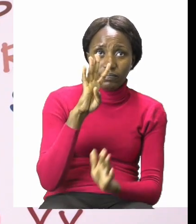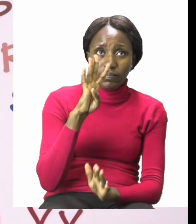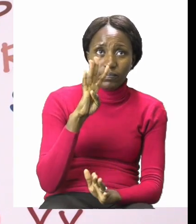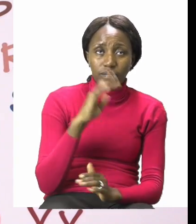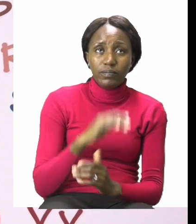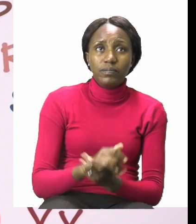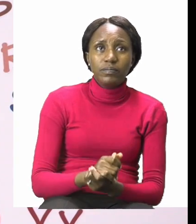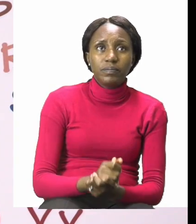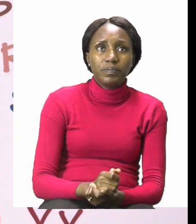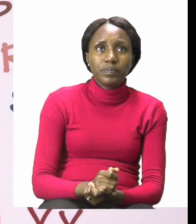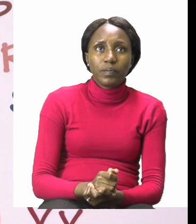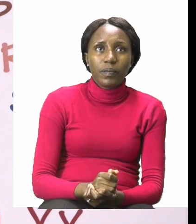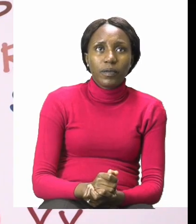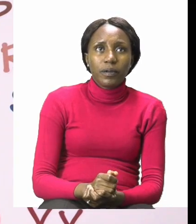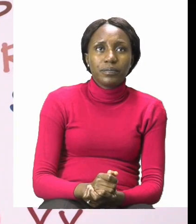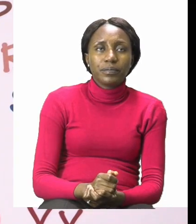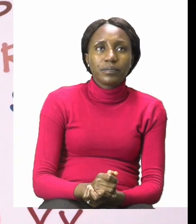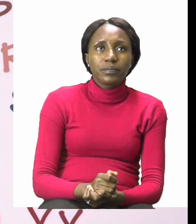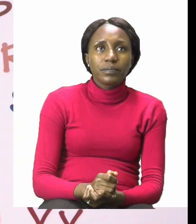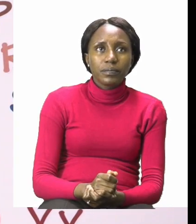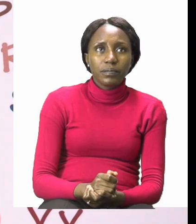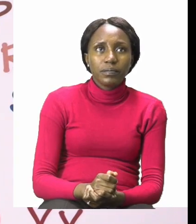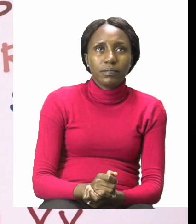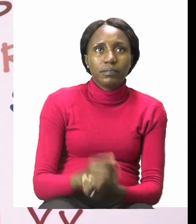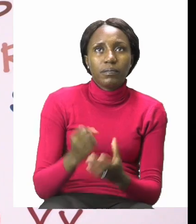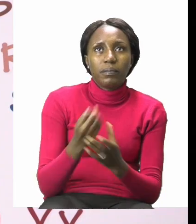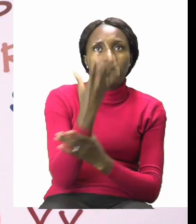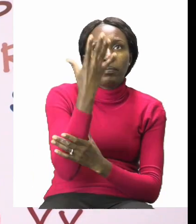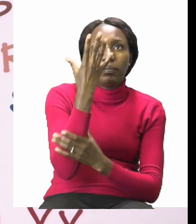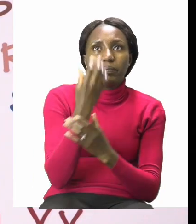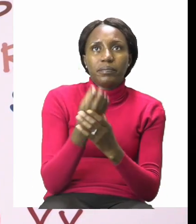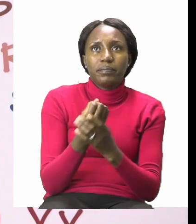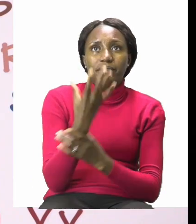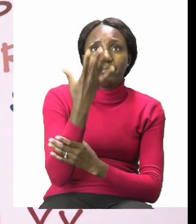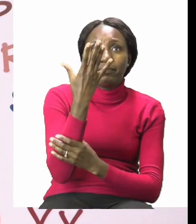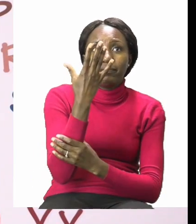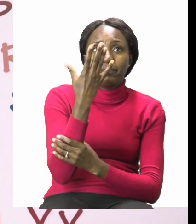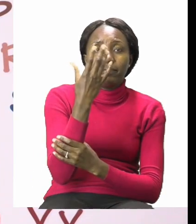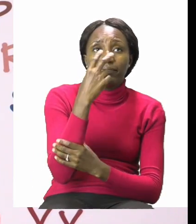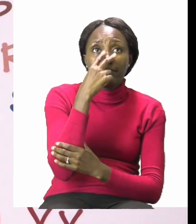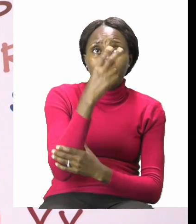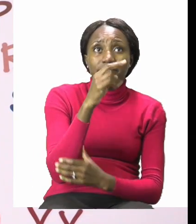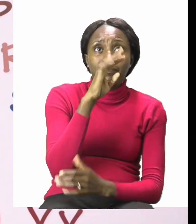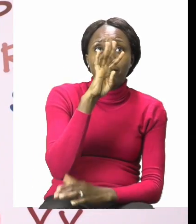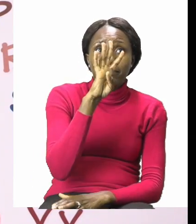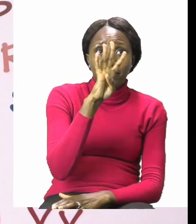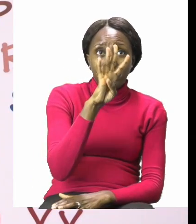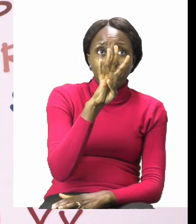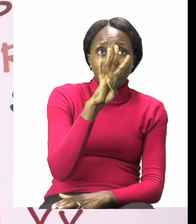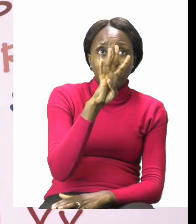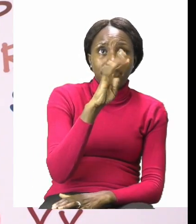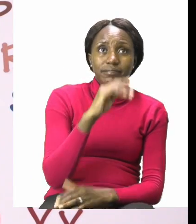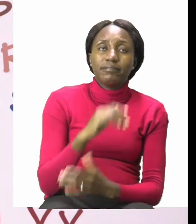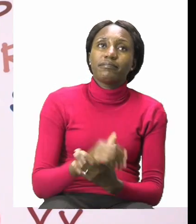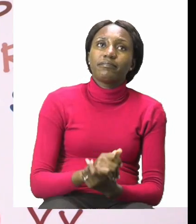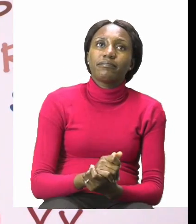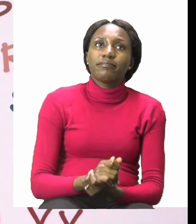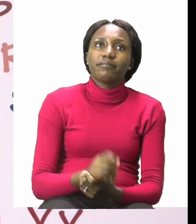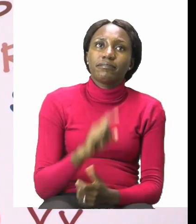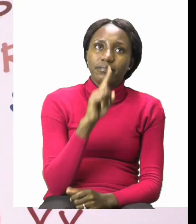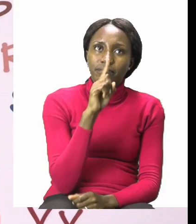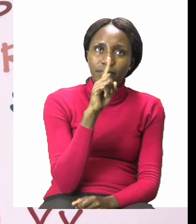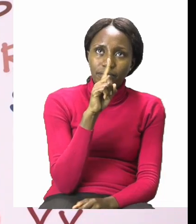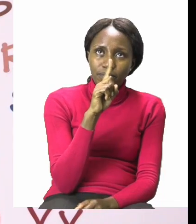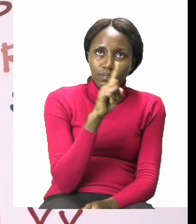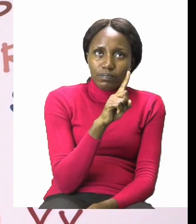The first one that we have is plants. You can see that we have plants here, but we need to count them. How many